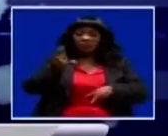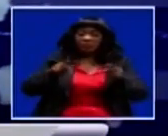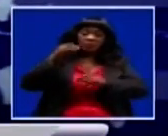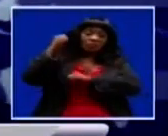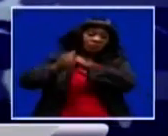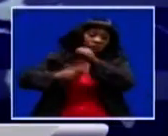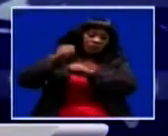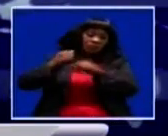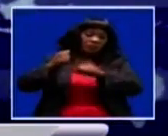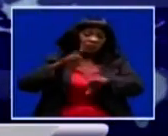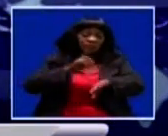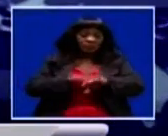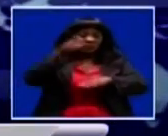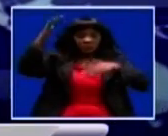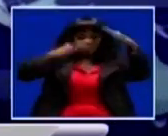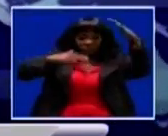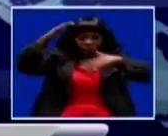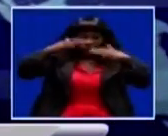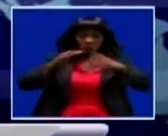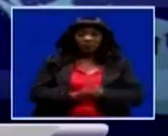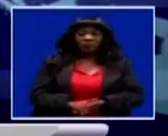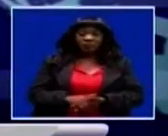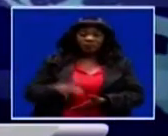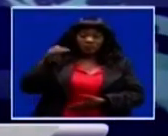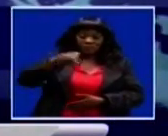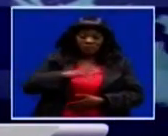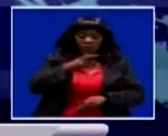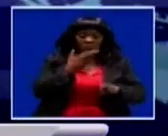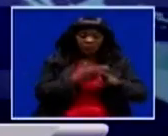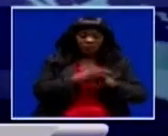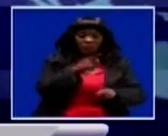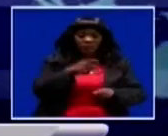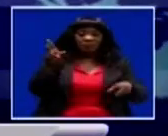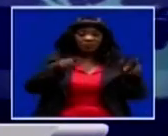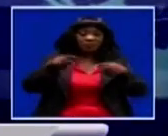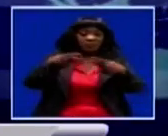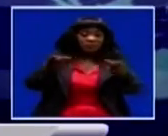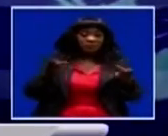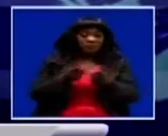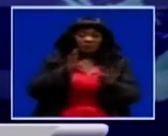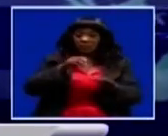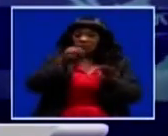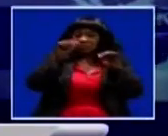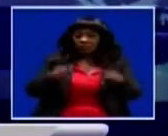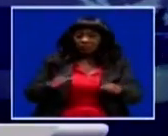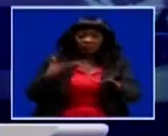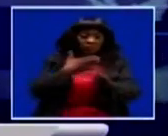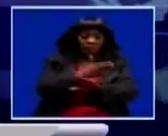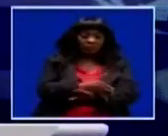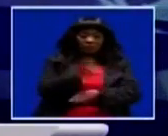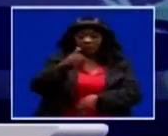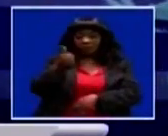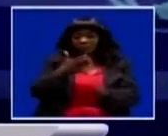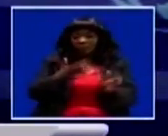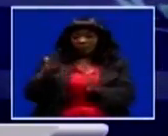people, especially during the rainy season. Mr. Piri further said that people in the area are not able to cross over to the